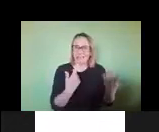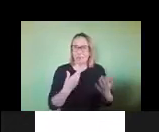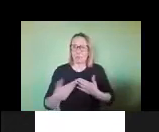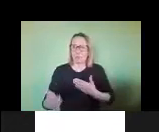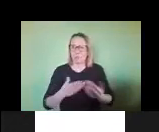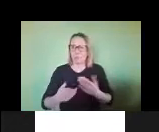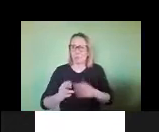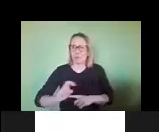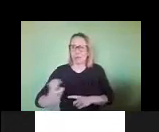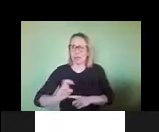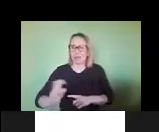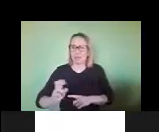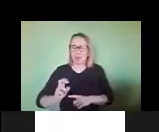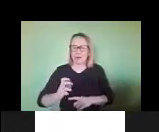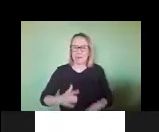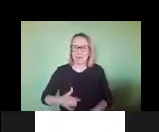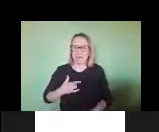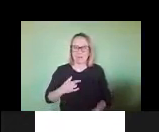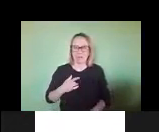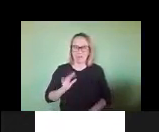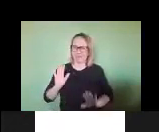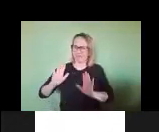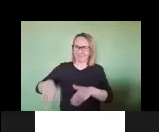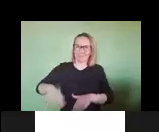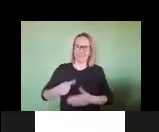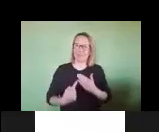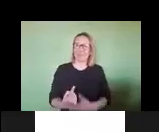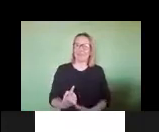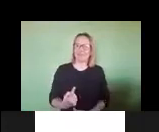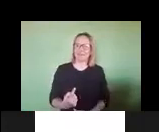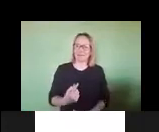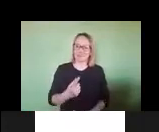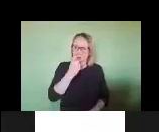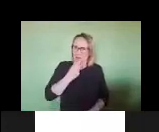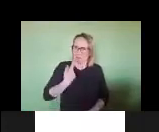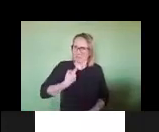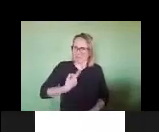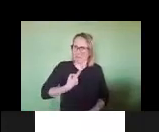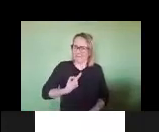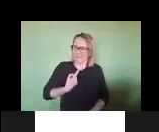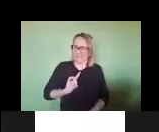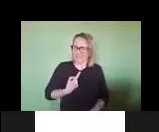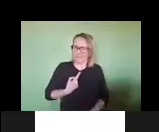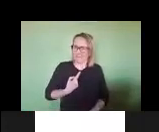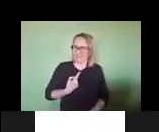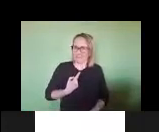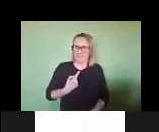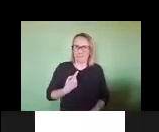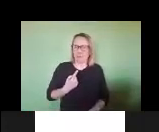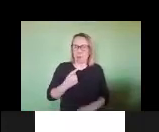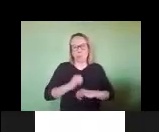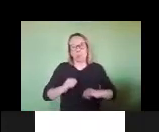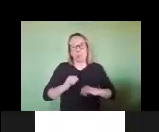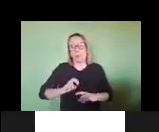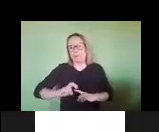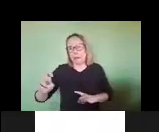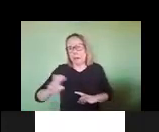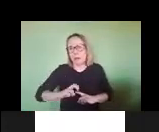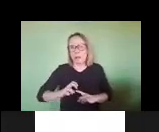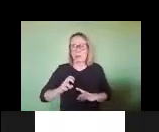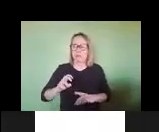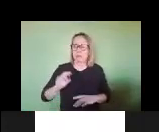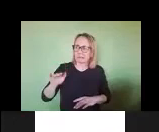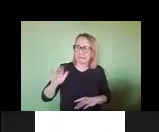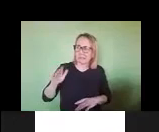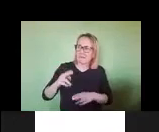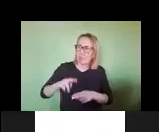travel had a sense of independence because they were able to log on themselves. They weren't having to get a bus. They weren't having to ask someone for a